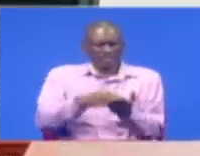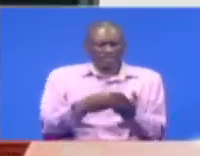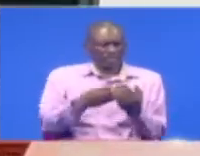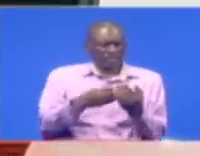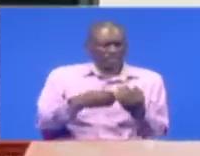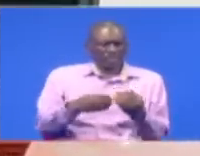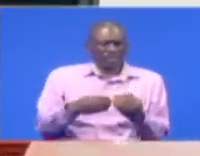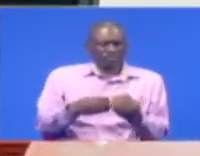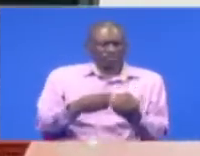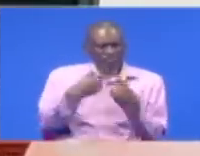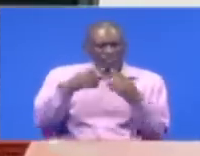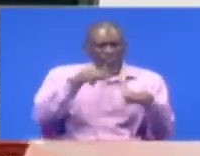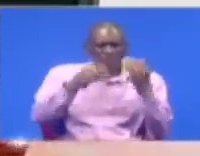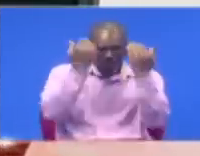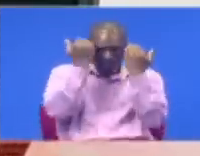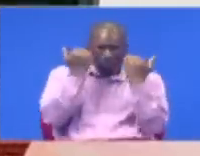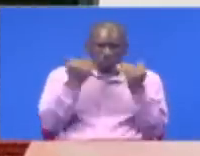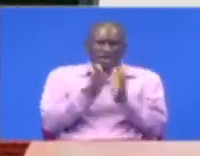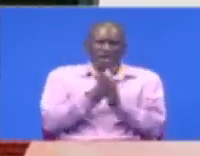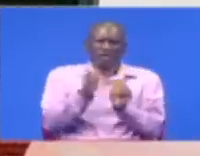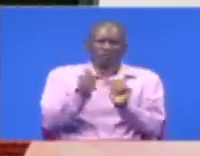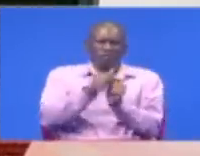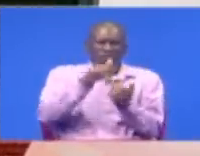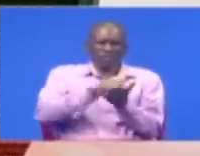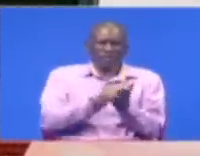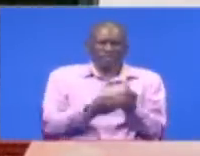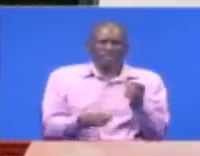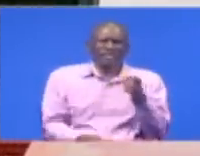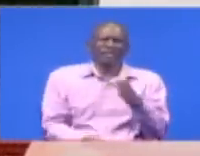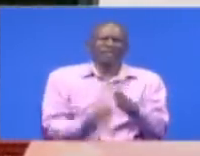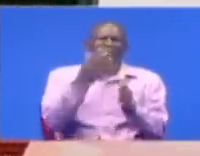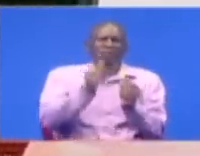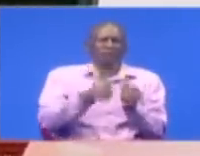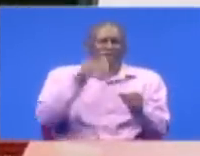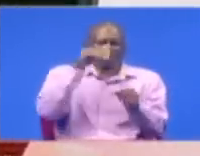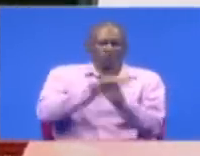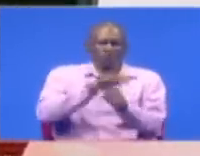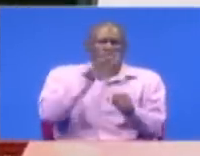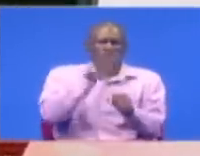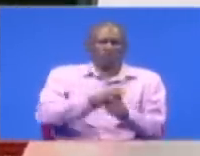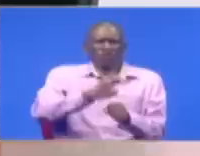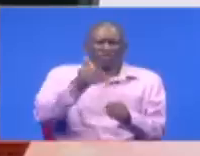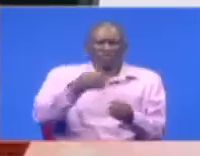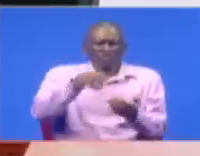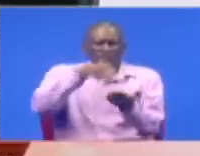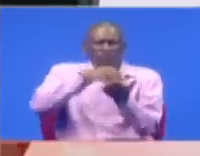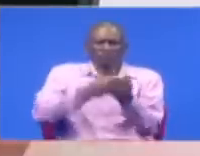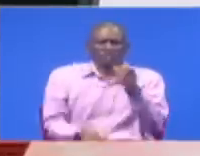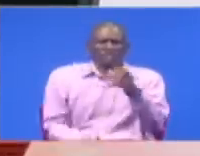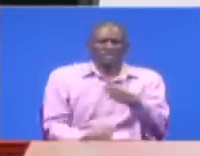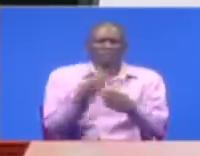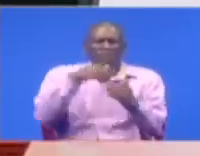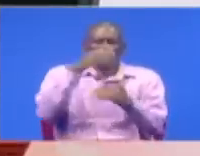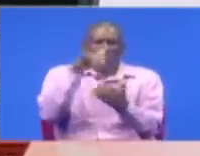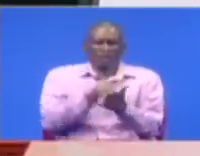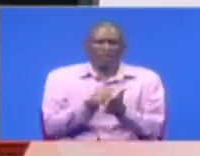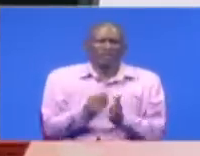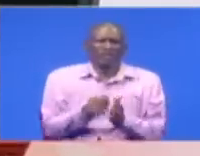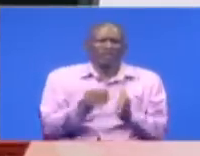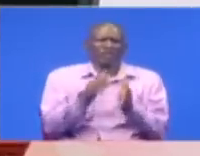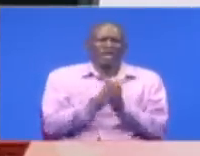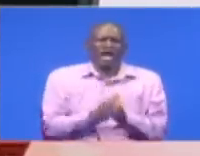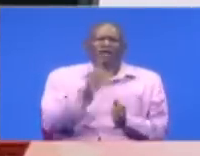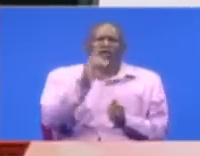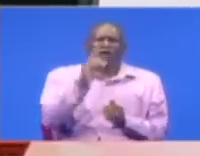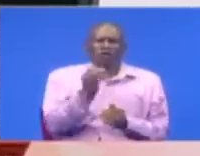litigated in court. And with that came lots of other events. And one